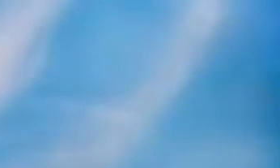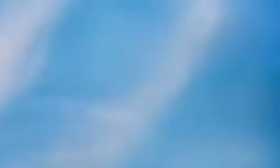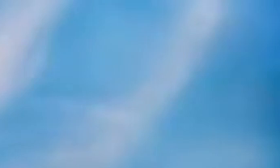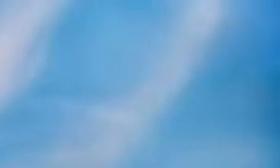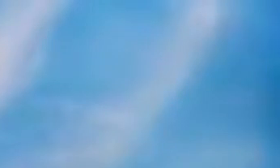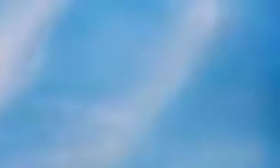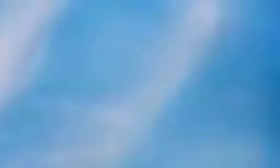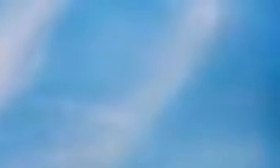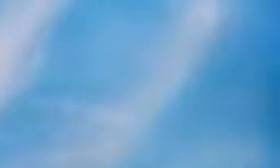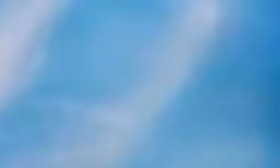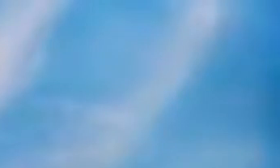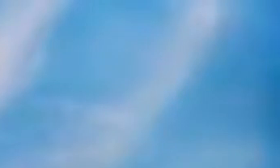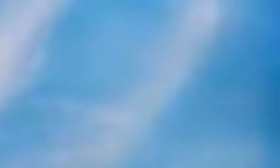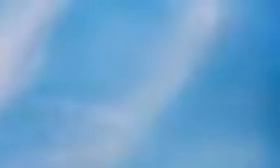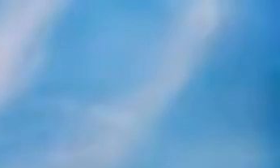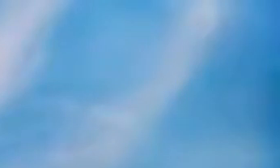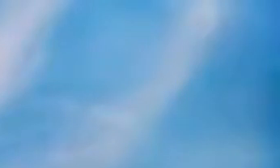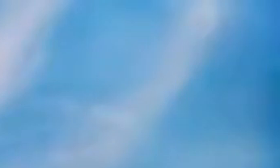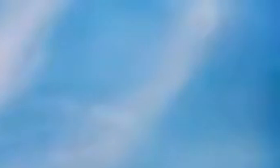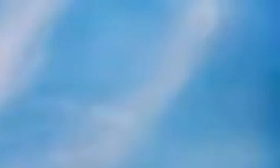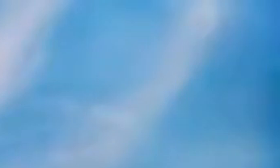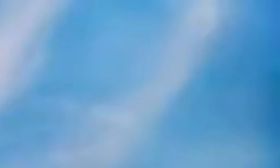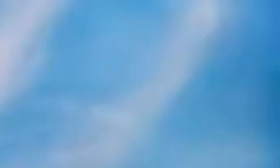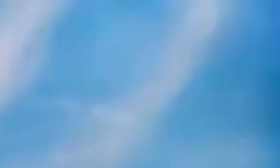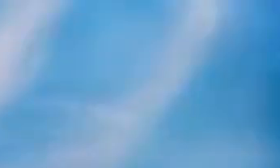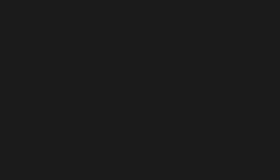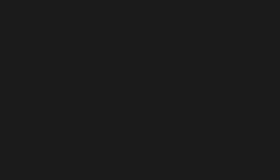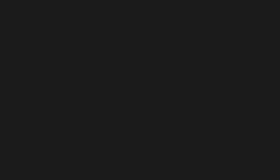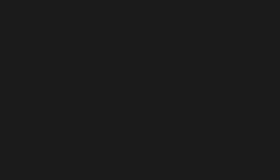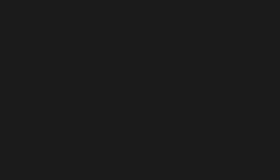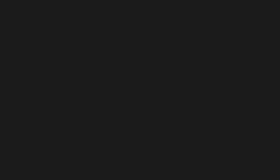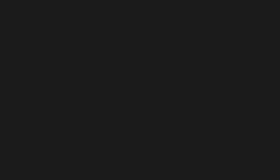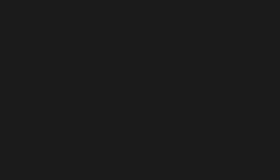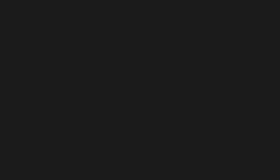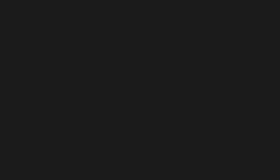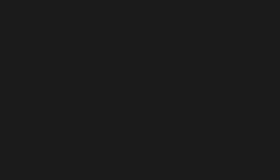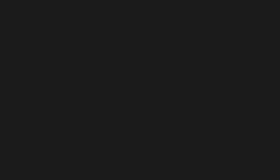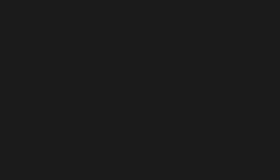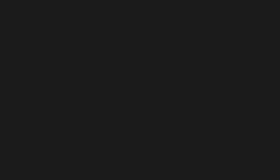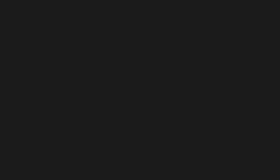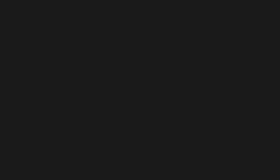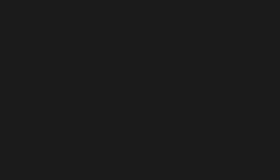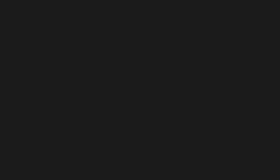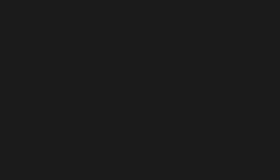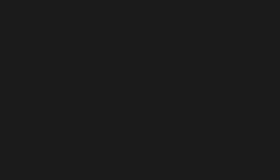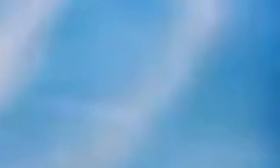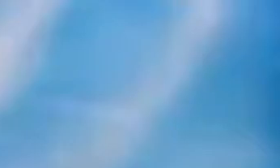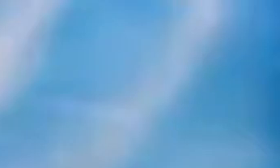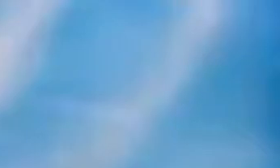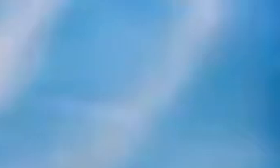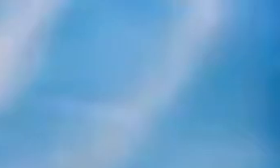particular topic around Oh, really? ethics and disabilities. Oh, wow. So maybe that's something we can consider